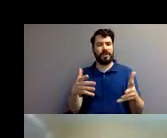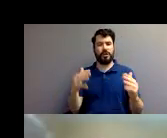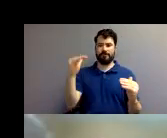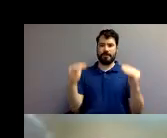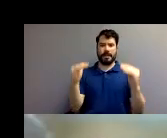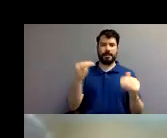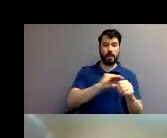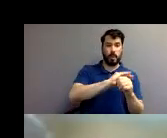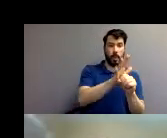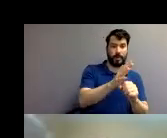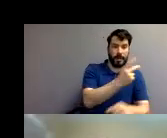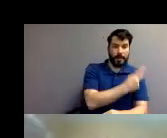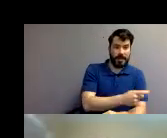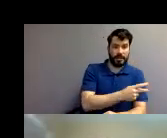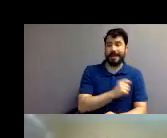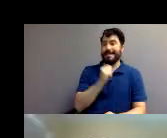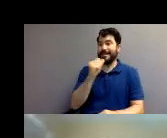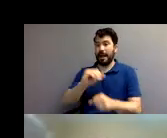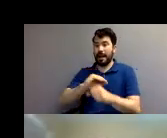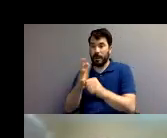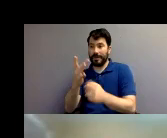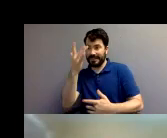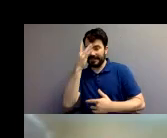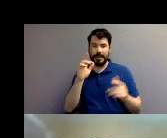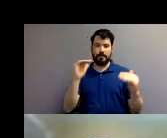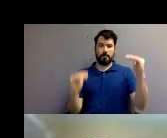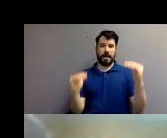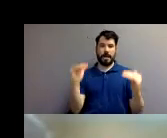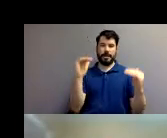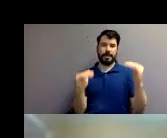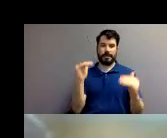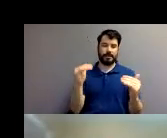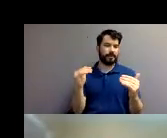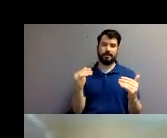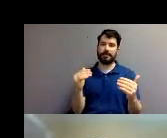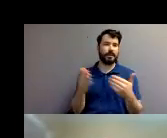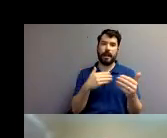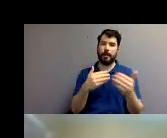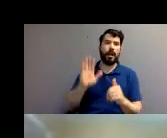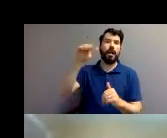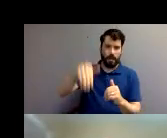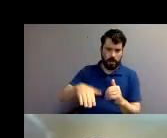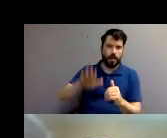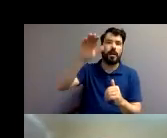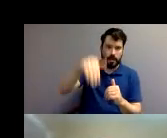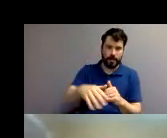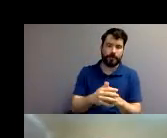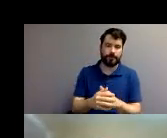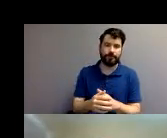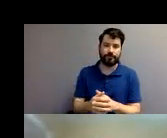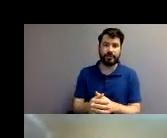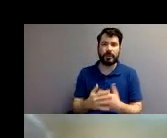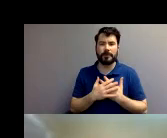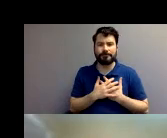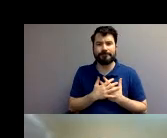and non-COVID-19 patients despite the multiple surges. It is with great gratitude